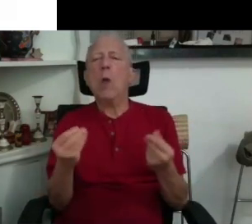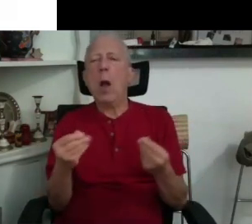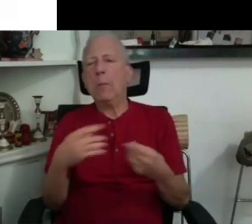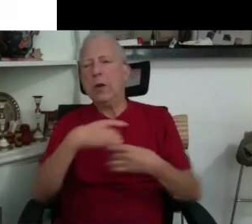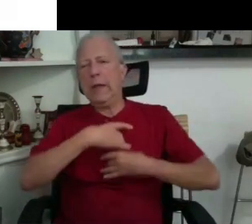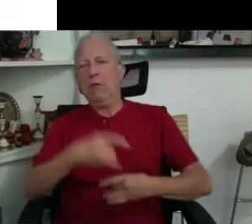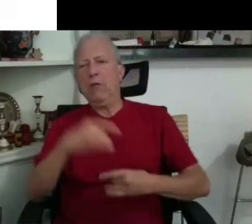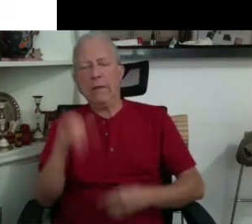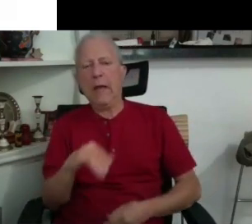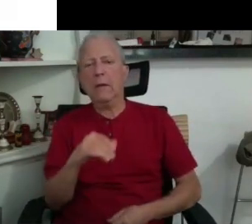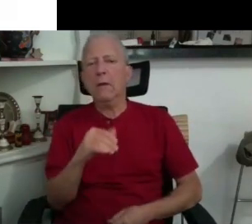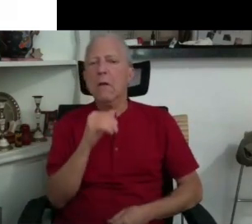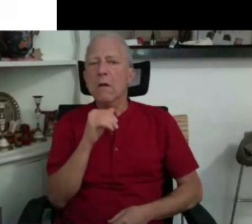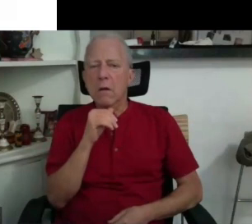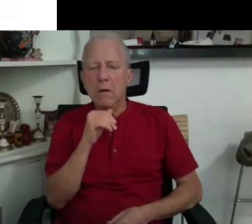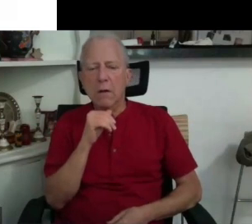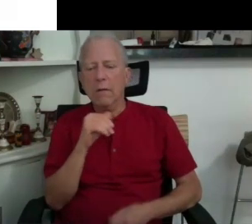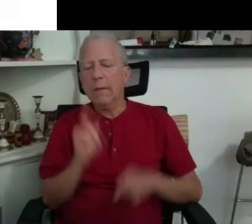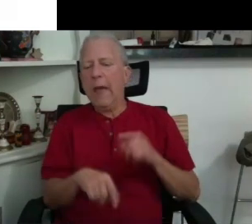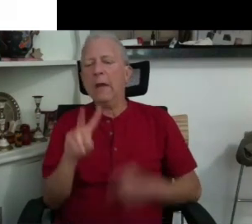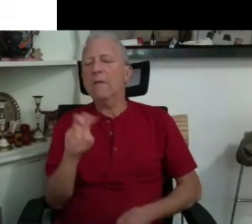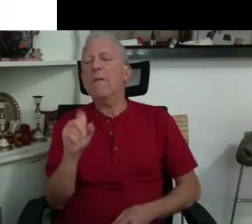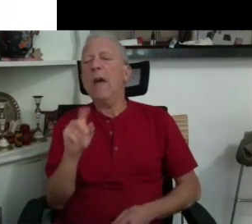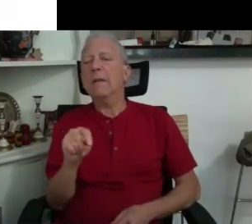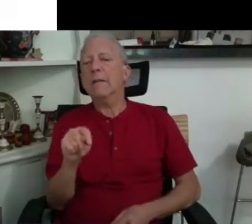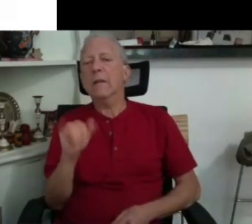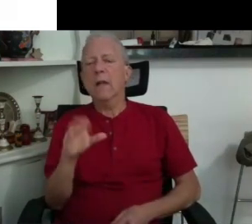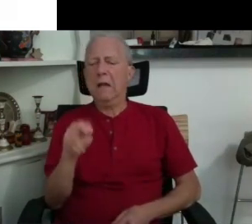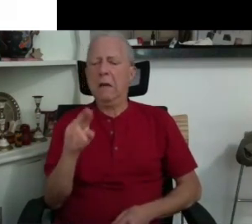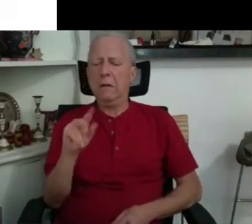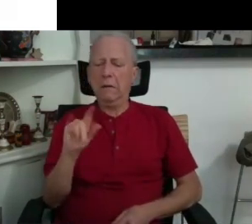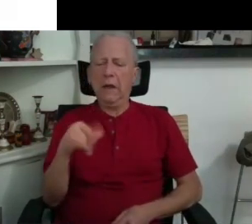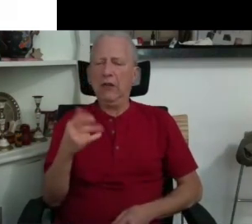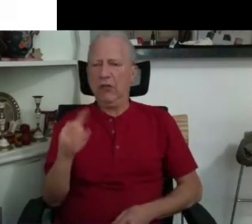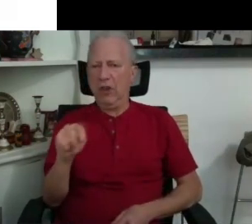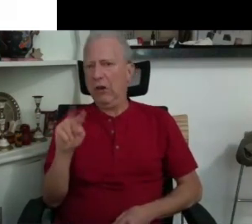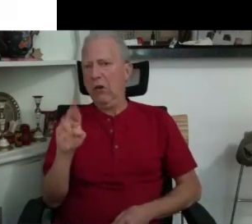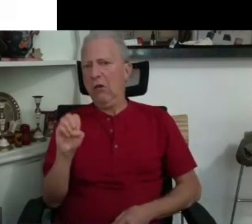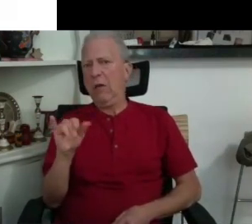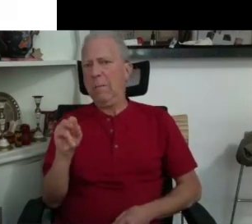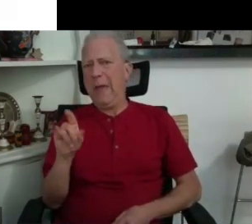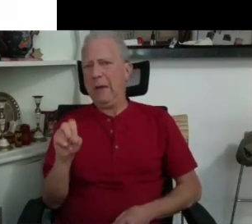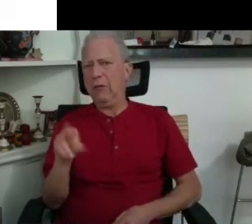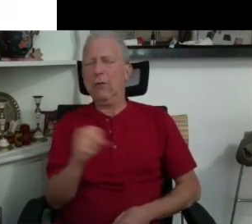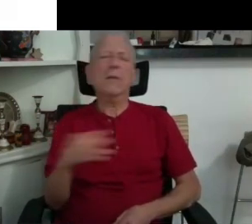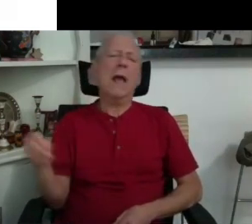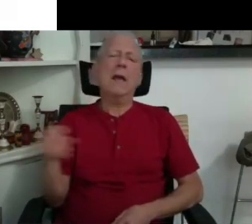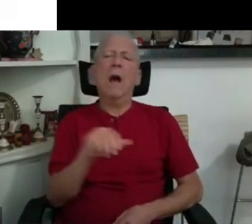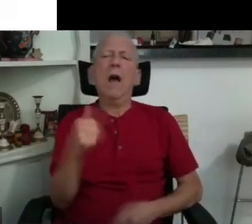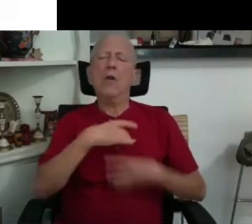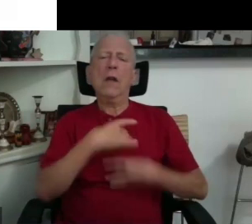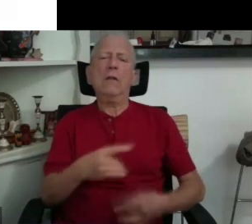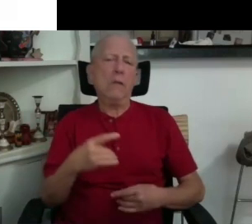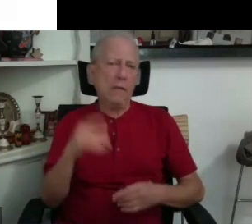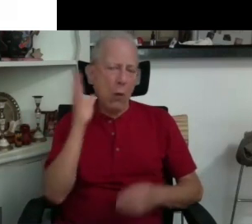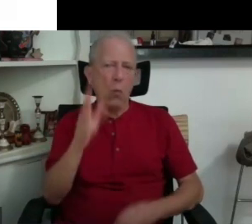are not certain to vest, like contingent remainders, and interests that are certain to vest, but at a future